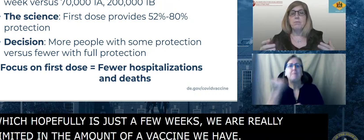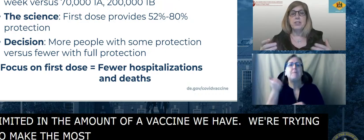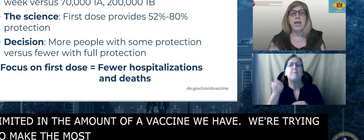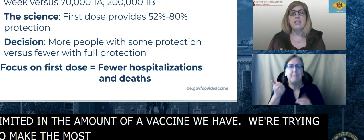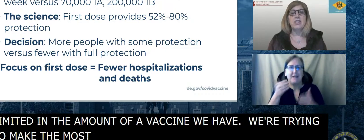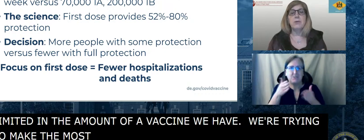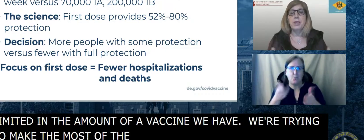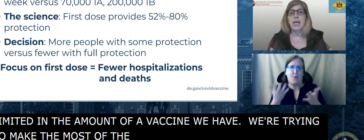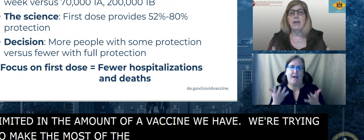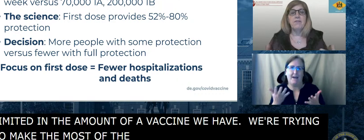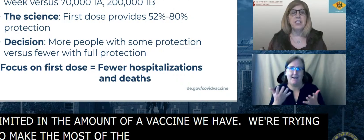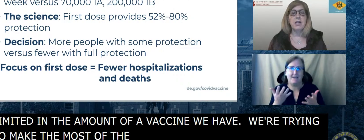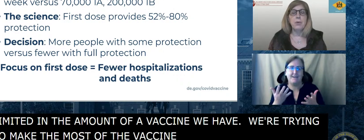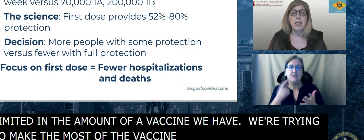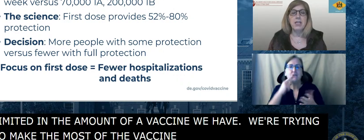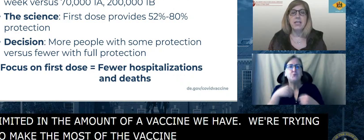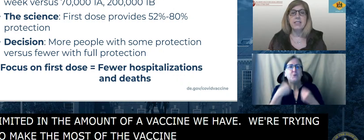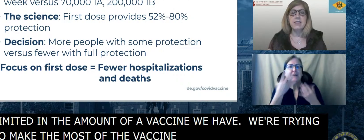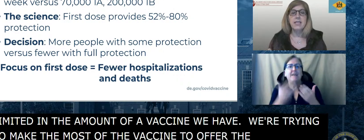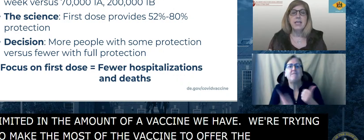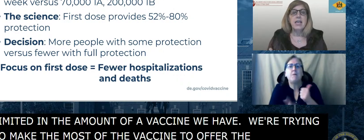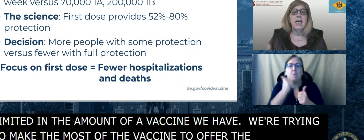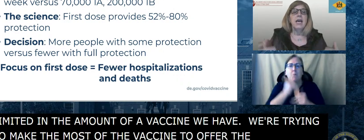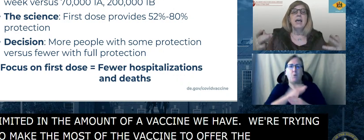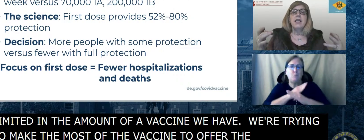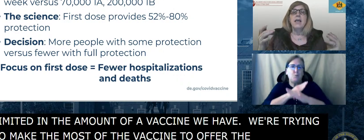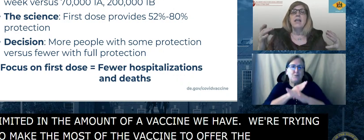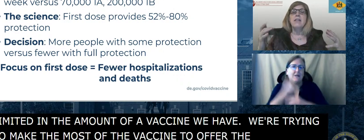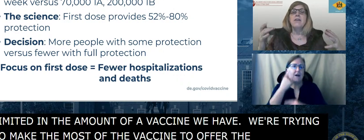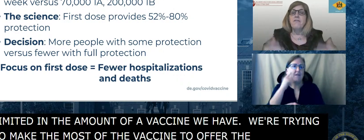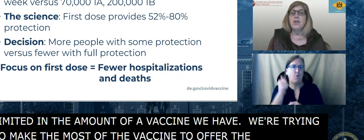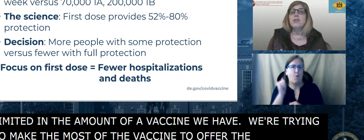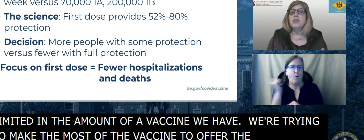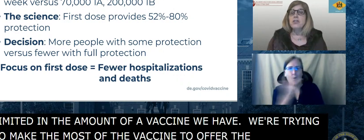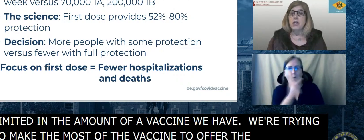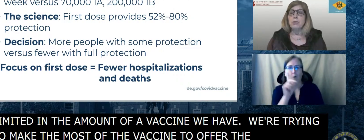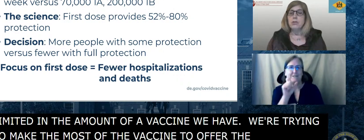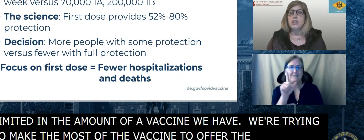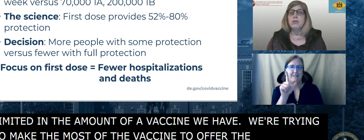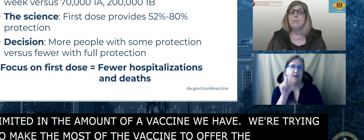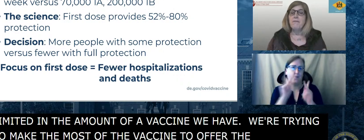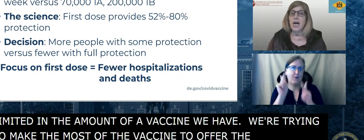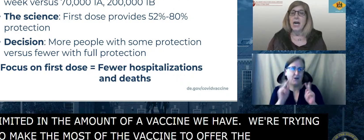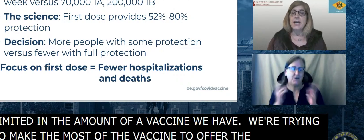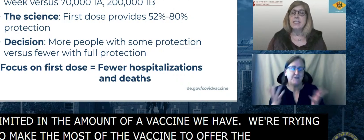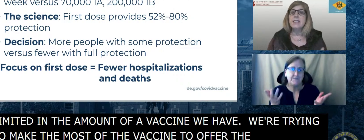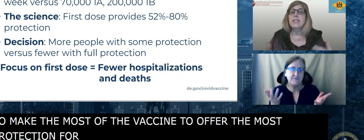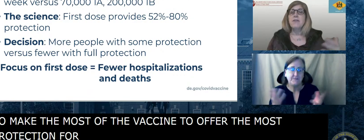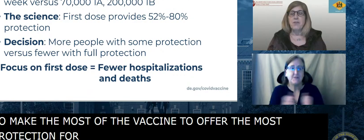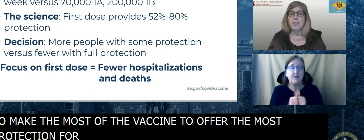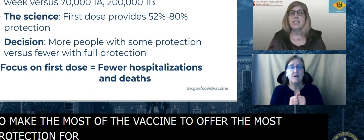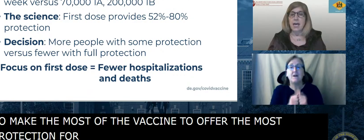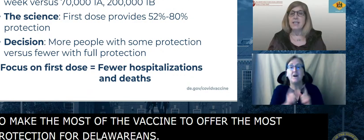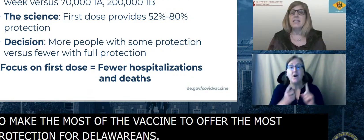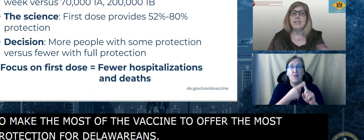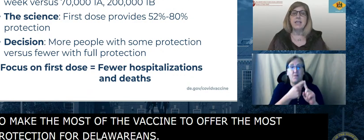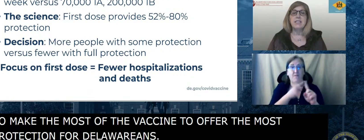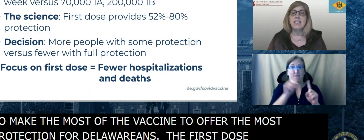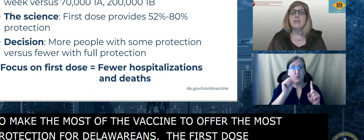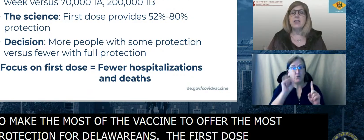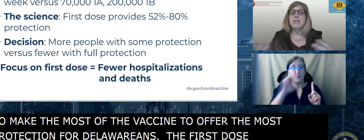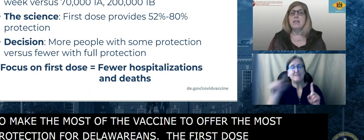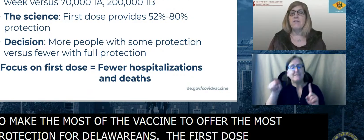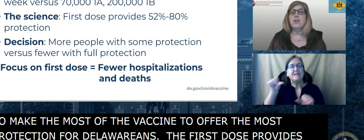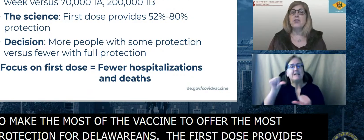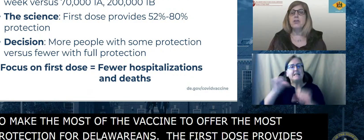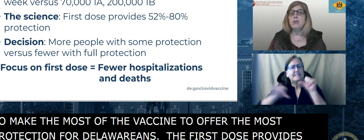most protection that we can for Delawareans. The first dose provides, from the science